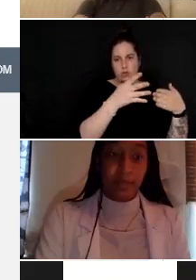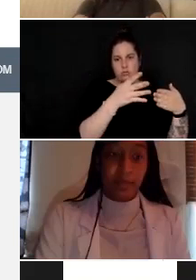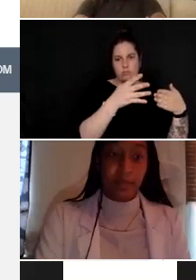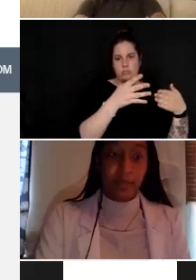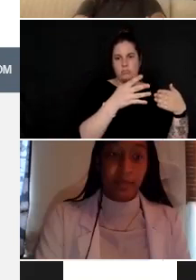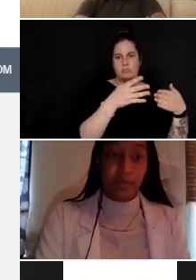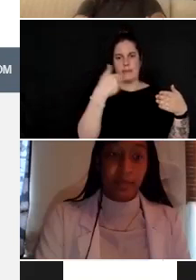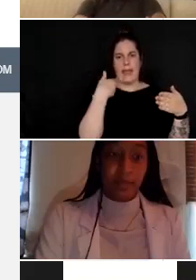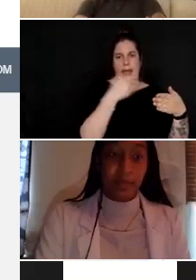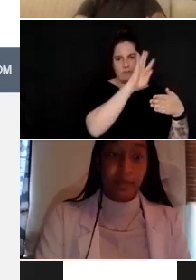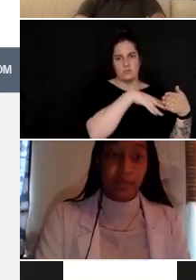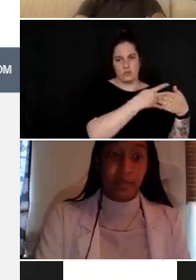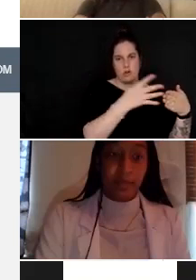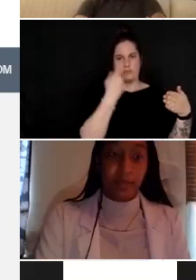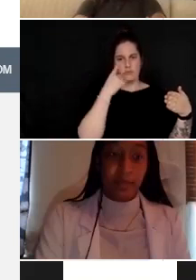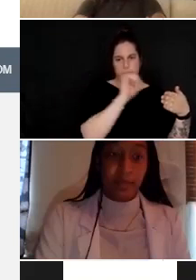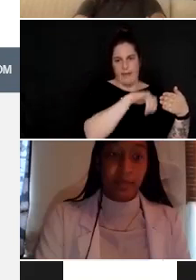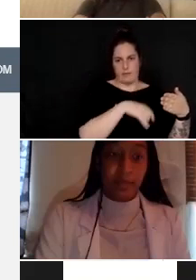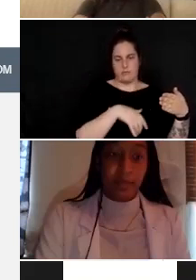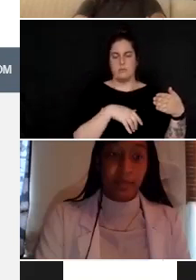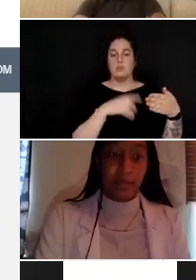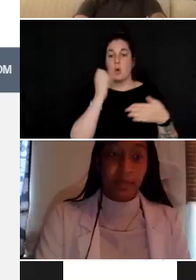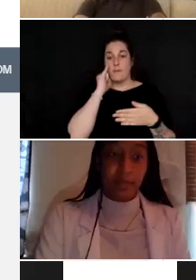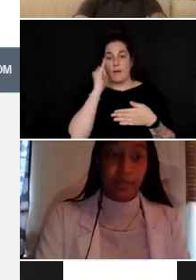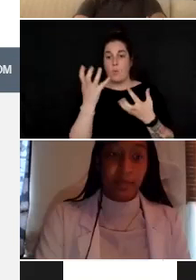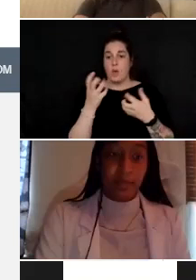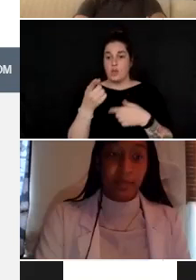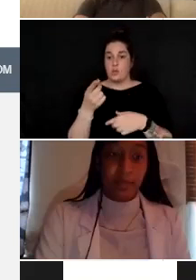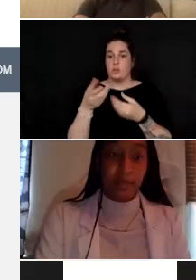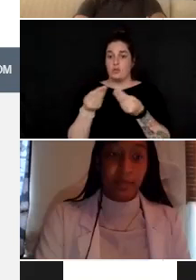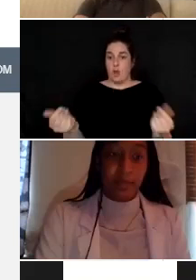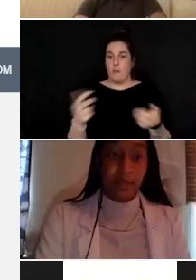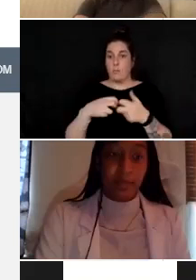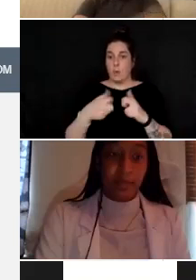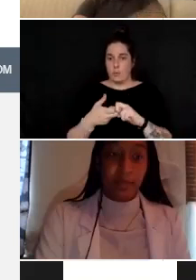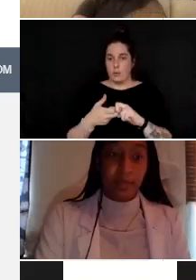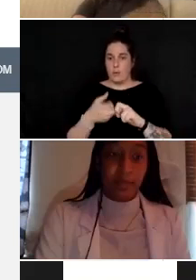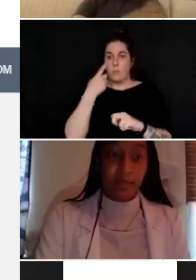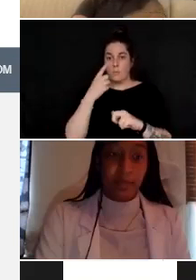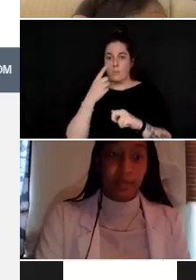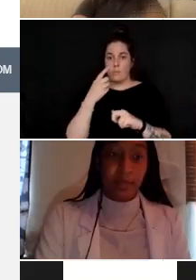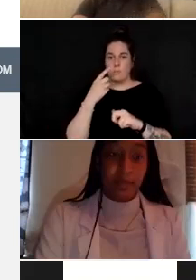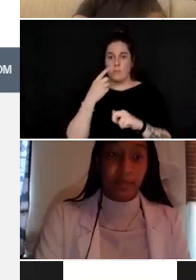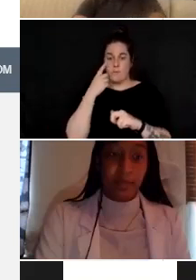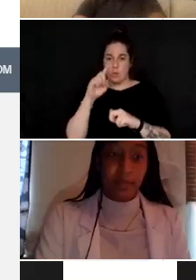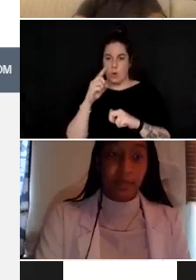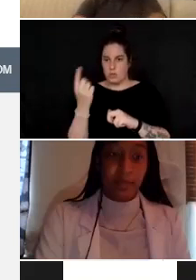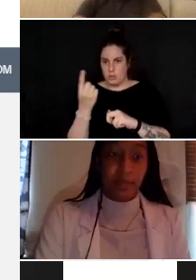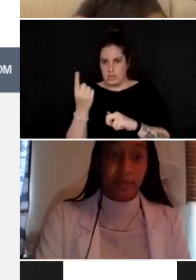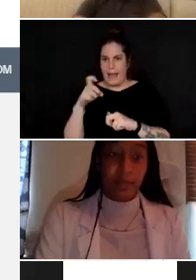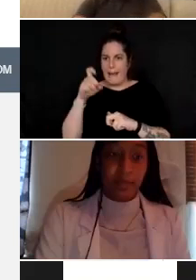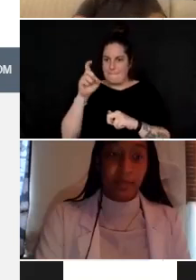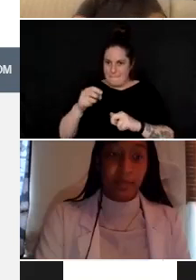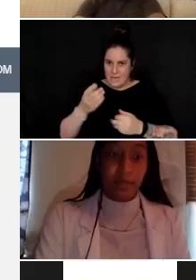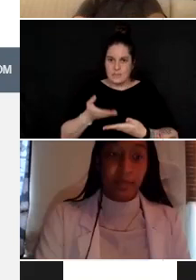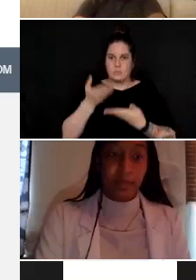tables, okay? So if I want you to solve problems using specific heat, I got to give you the specific heat of the material,